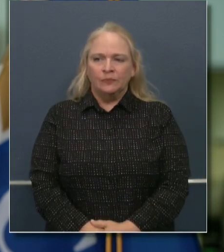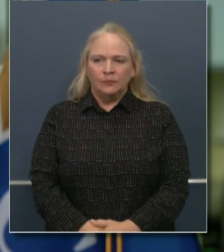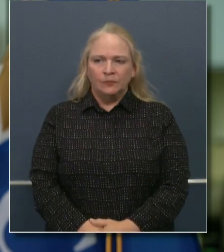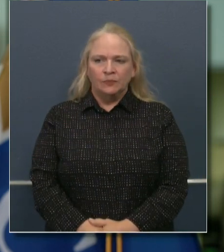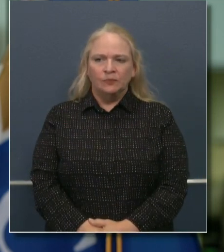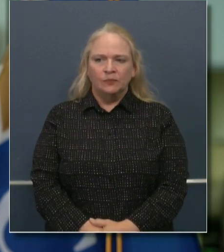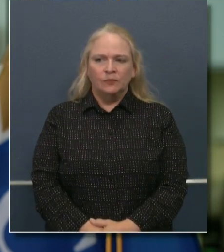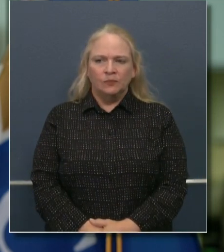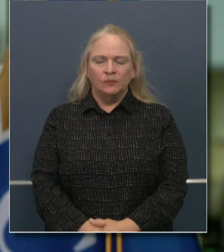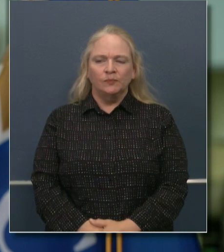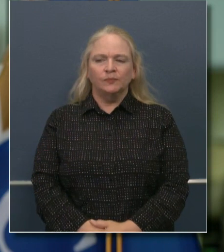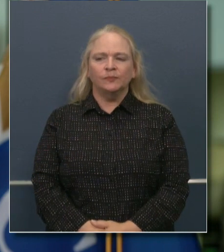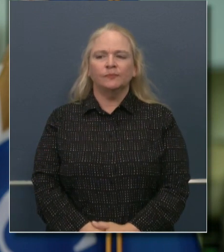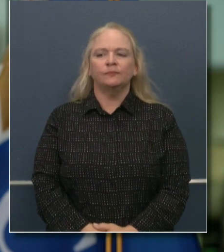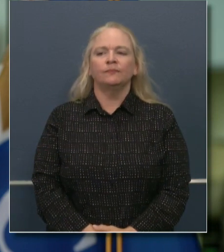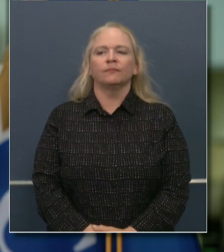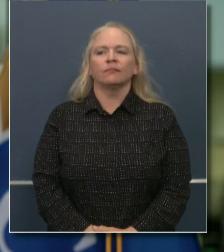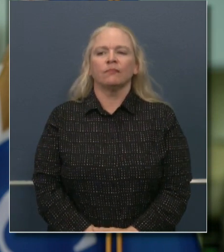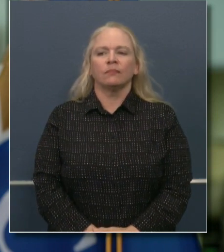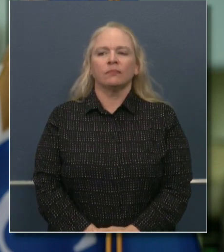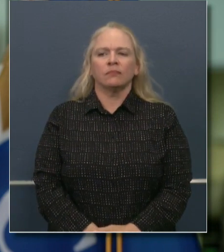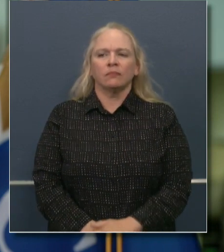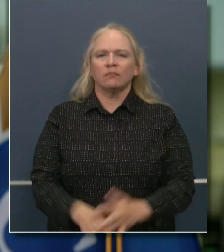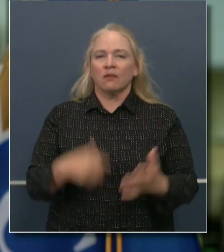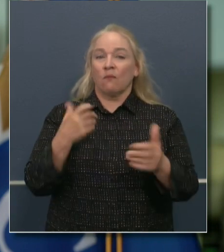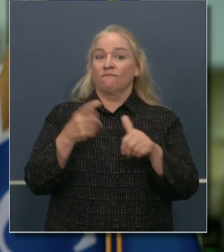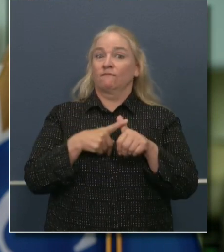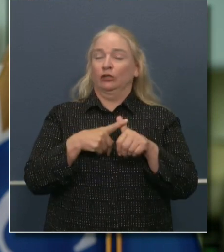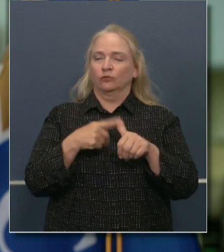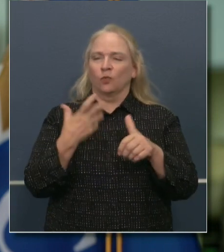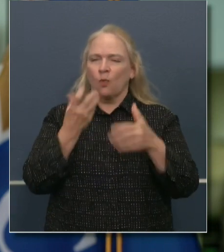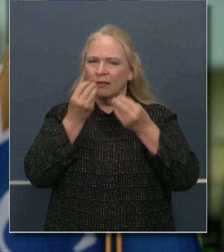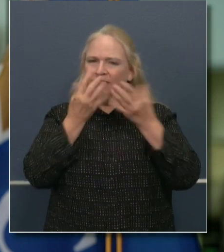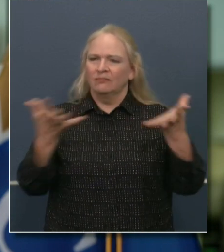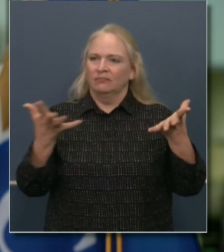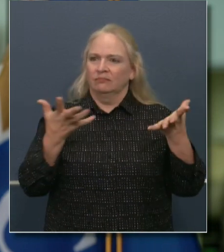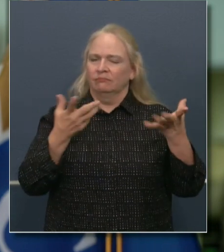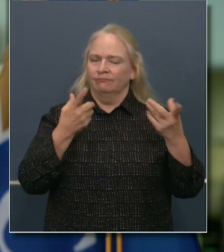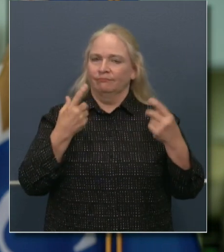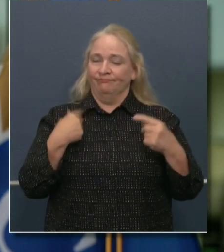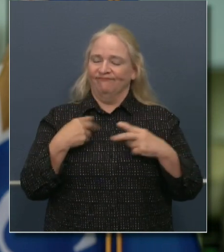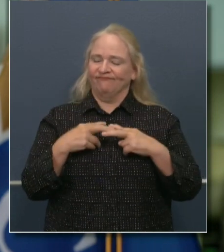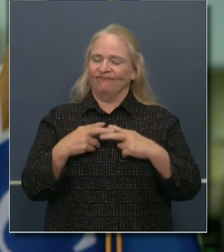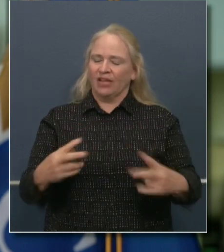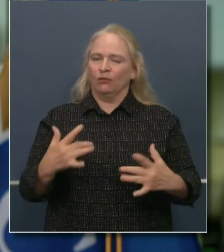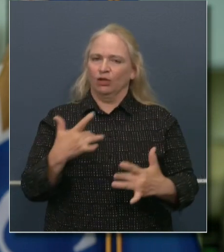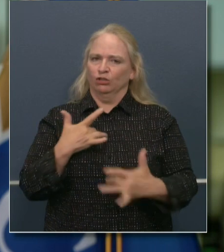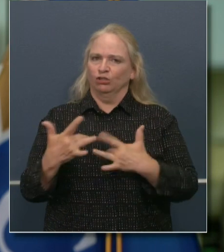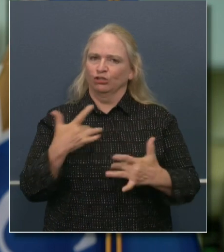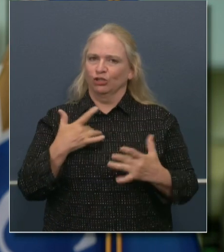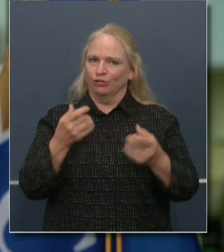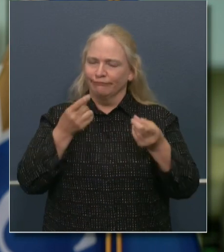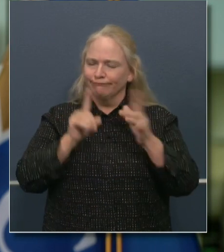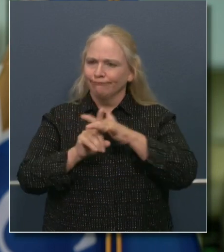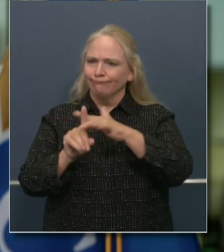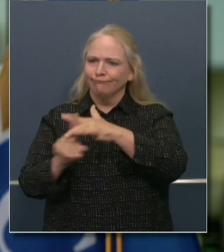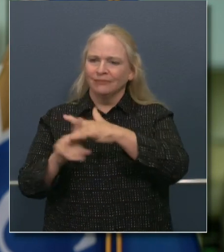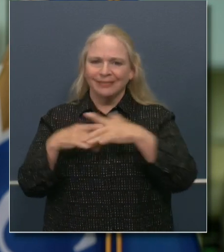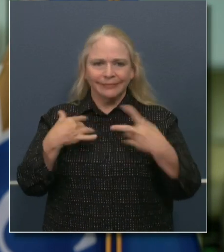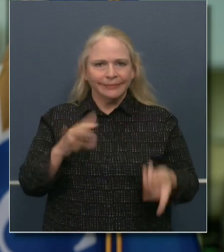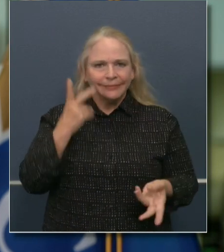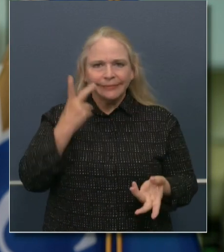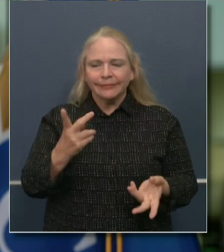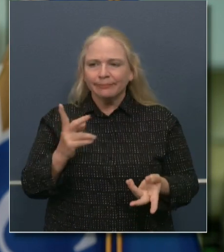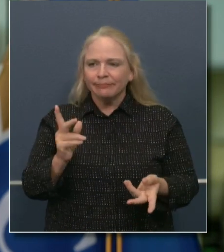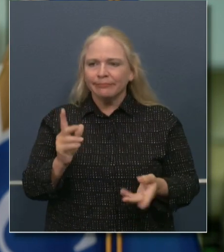that continue to create caution and concern here in the state of California. We're continuing to see hospitalizations rise in